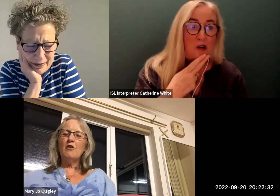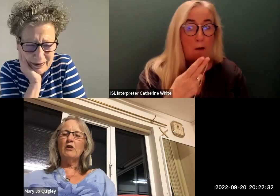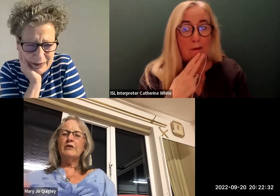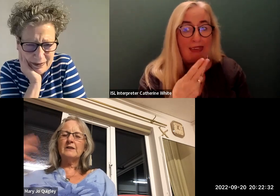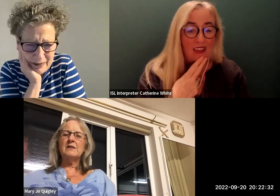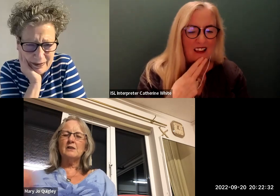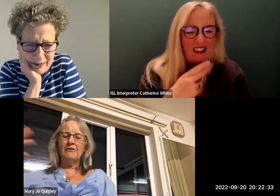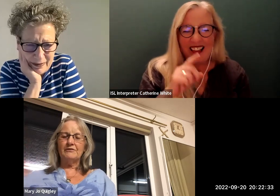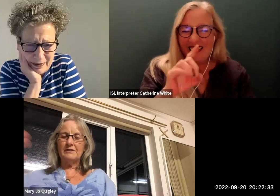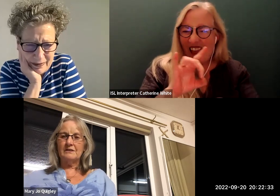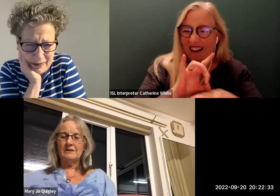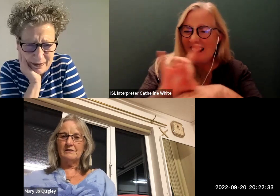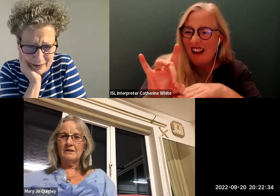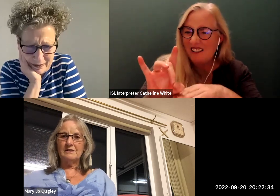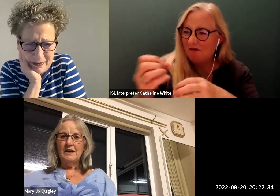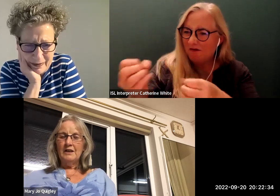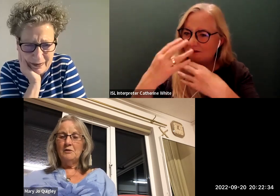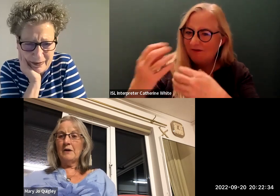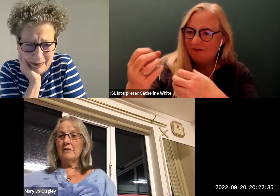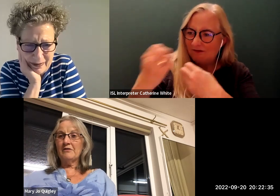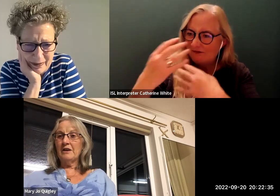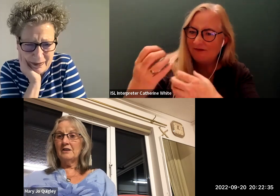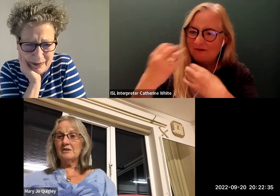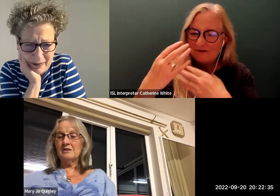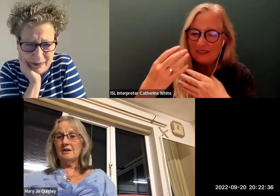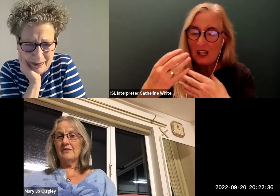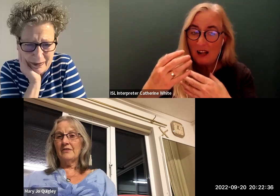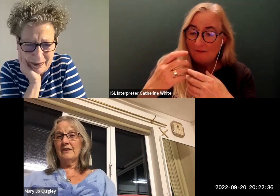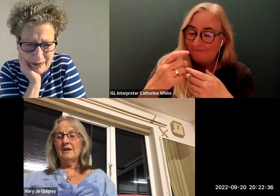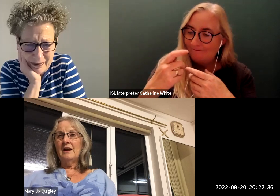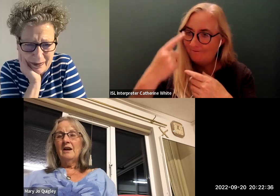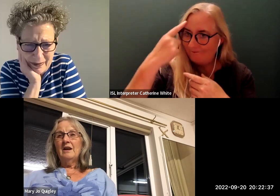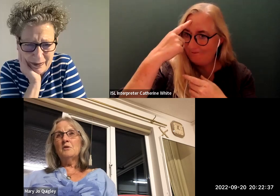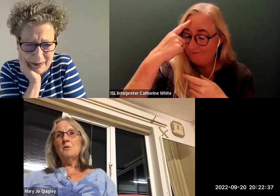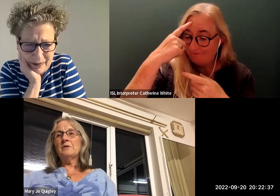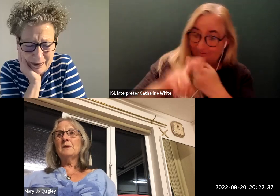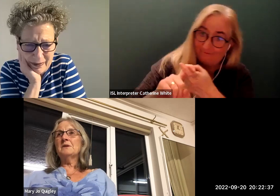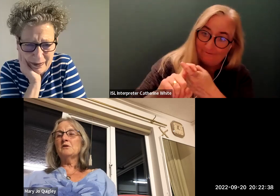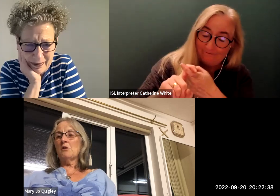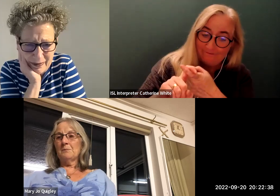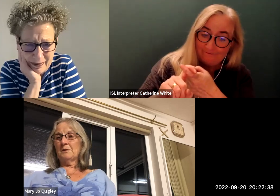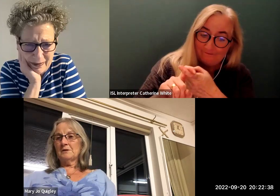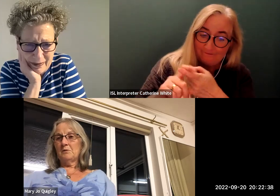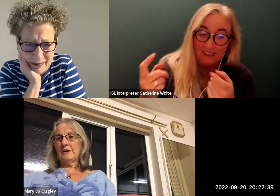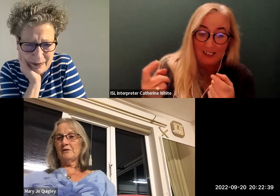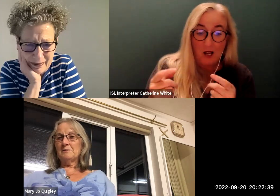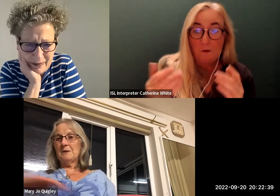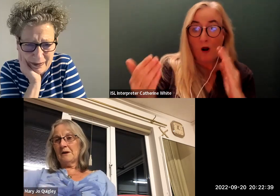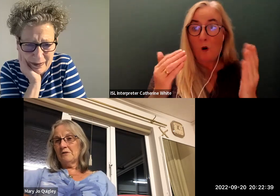you have all that stuff that you bury for ages, and then no more than maybe the normal person, whatever has been